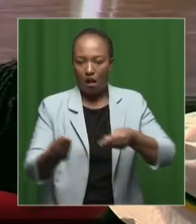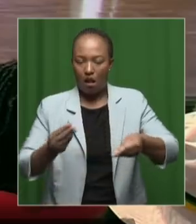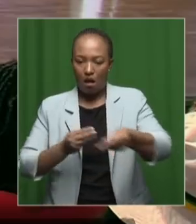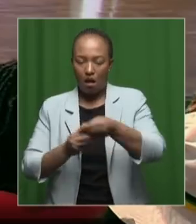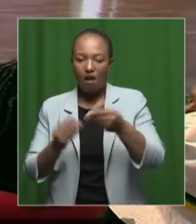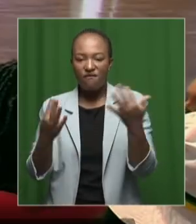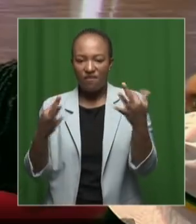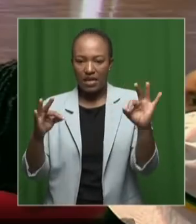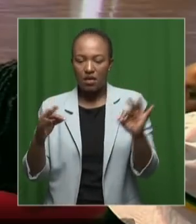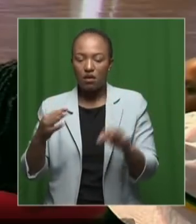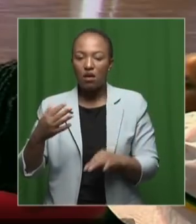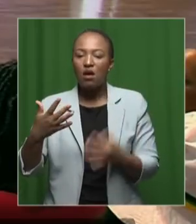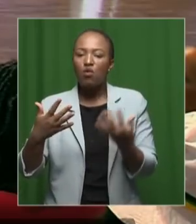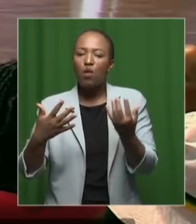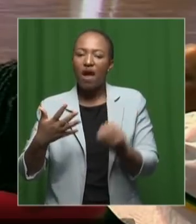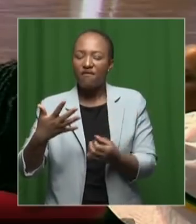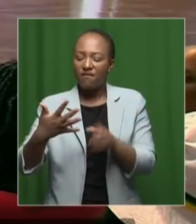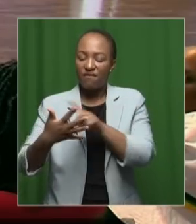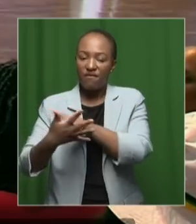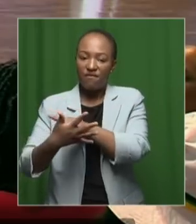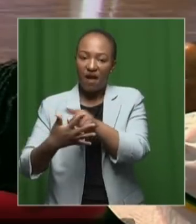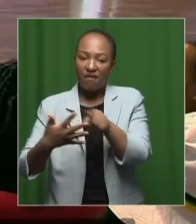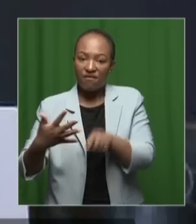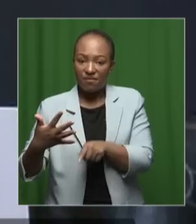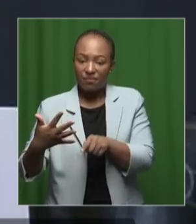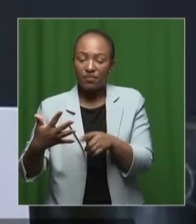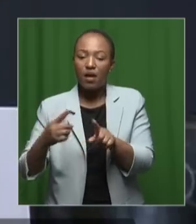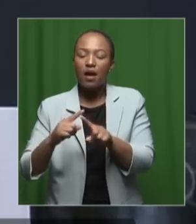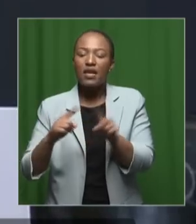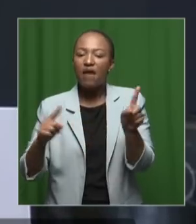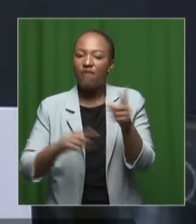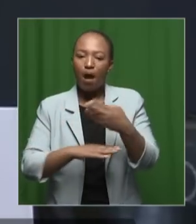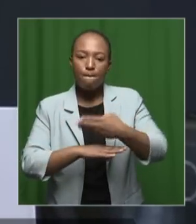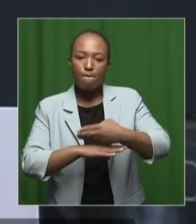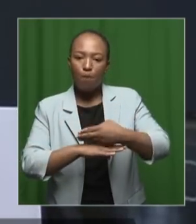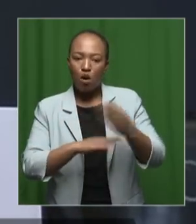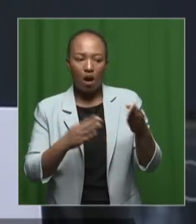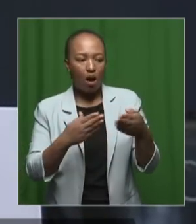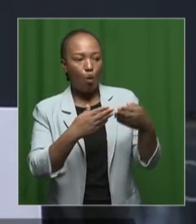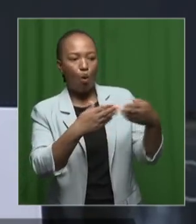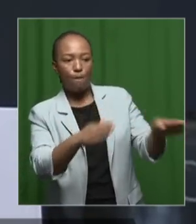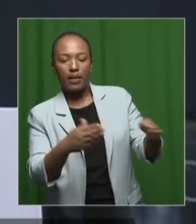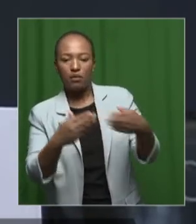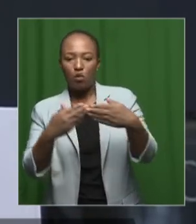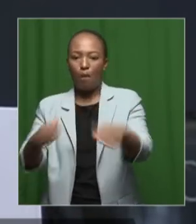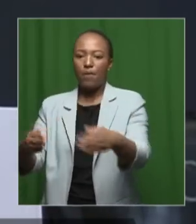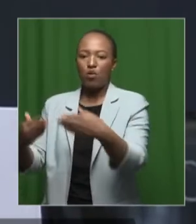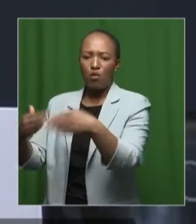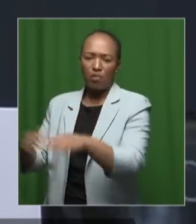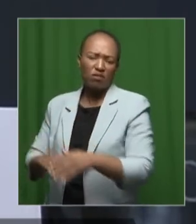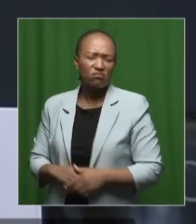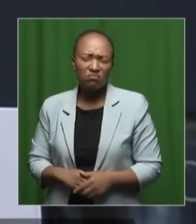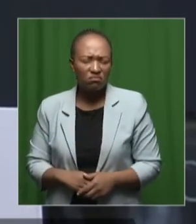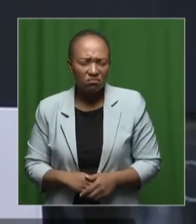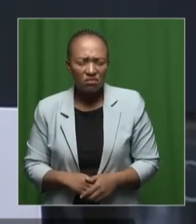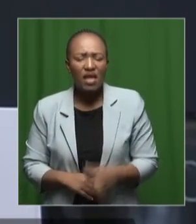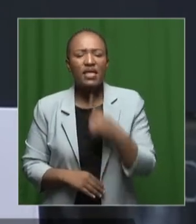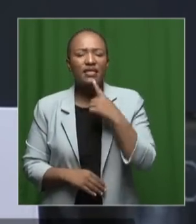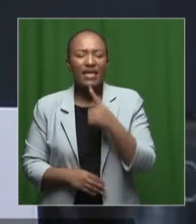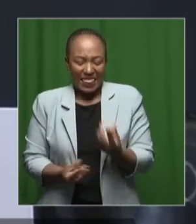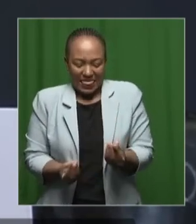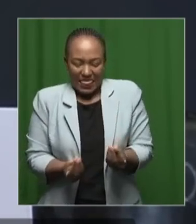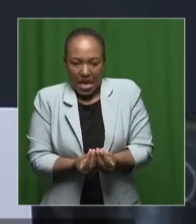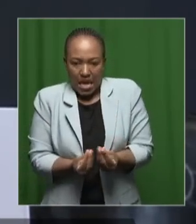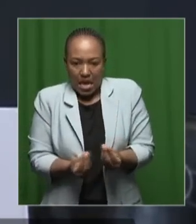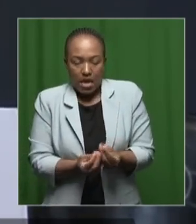5 areas of engagement. None of them talks about open borders. They are talking about goods moving freely through